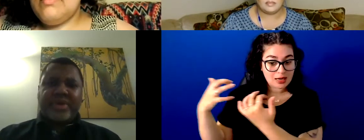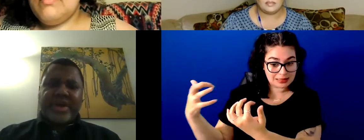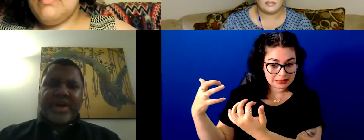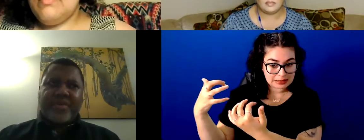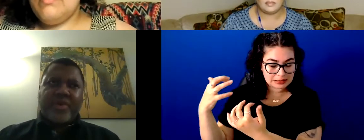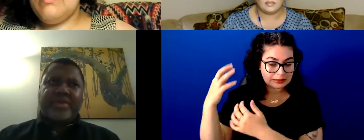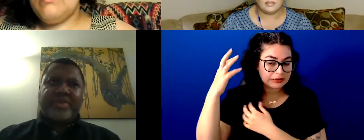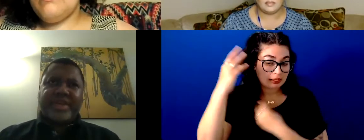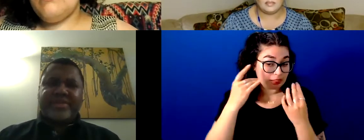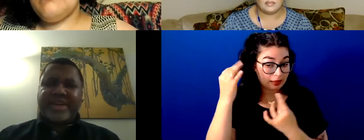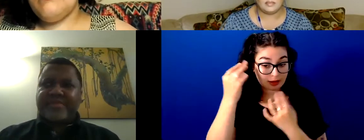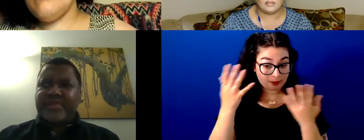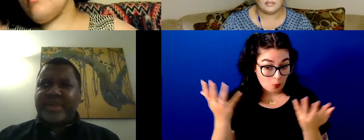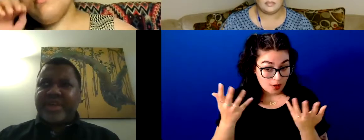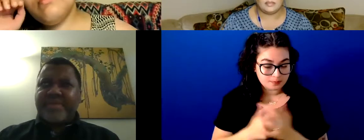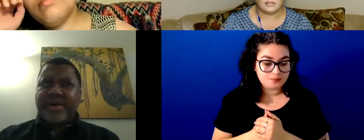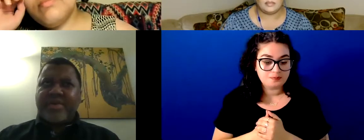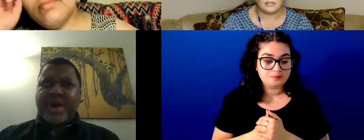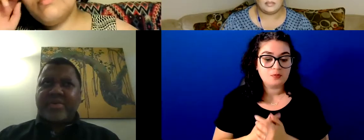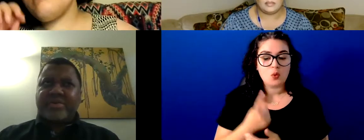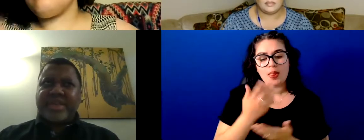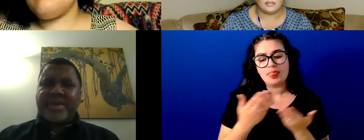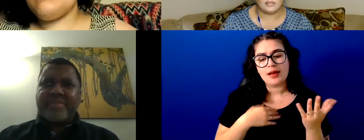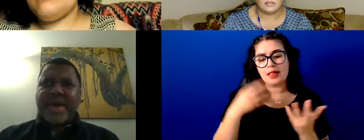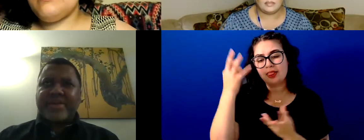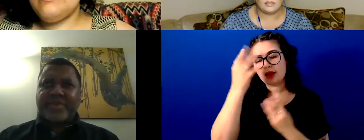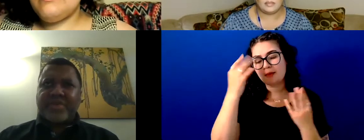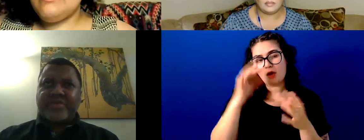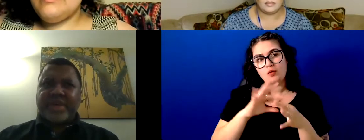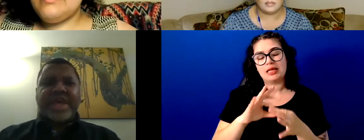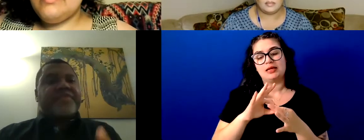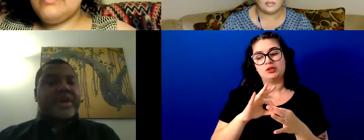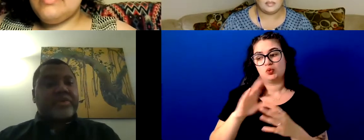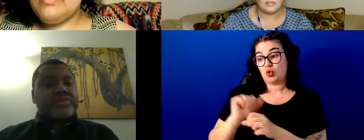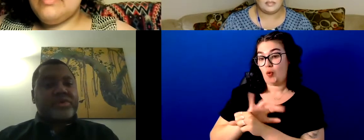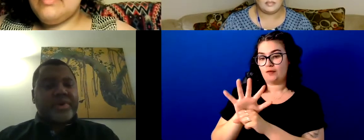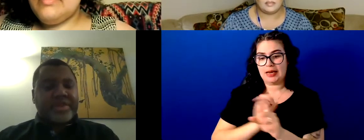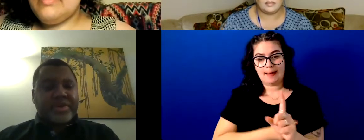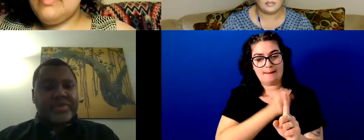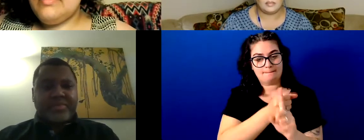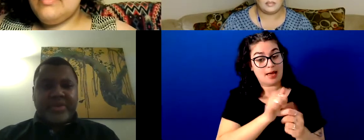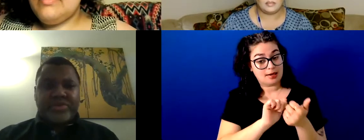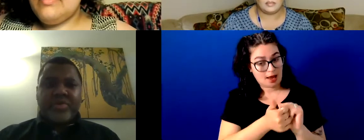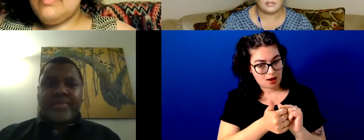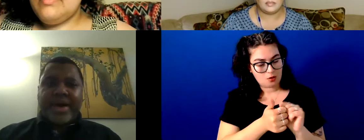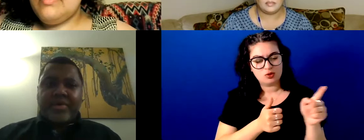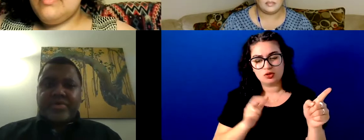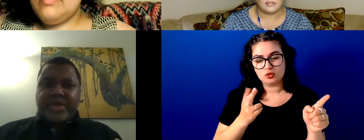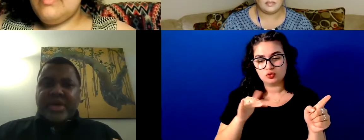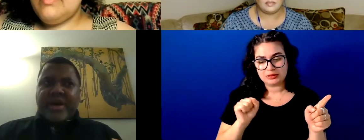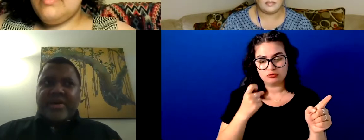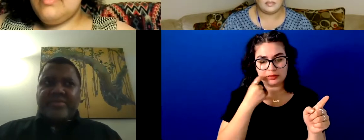too. One of the things that I've been thinking about around the impact of COVID that goes to a point that Chris made too